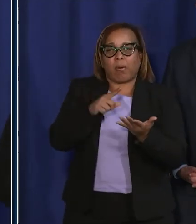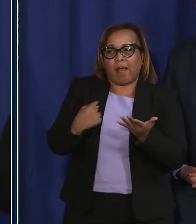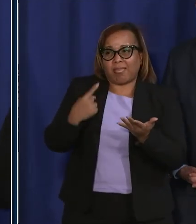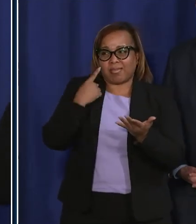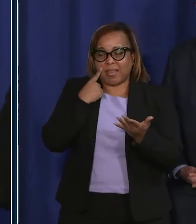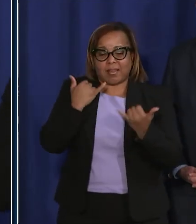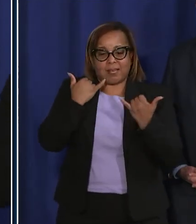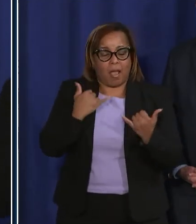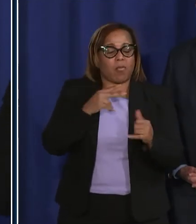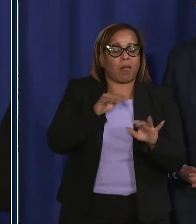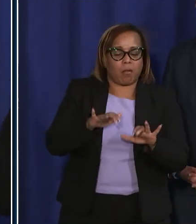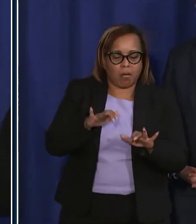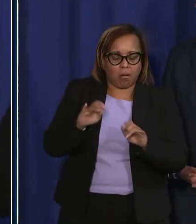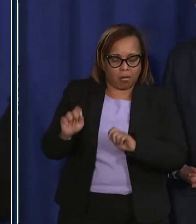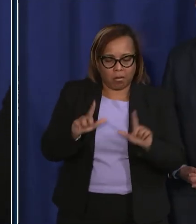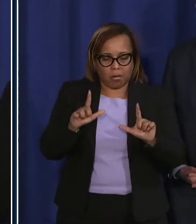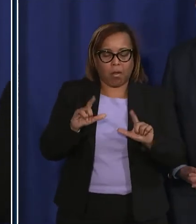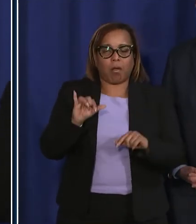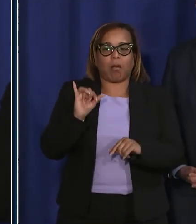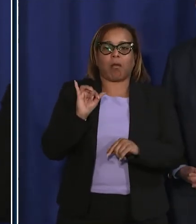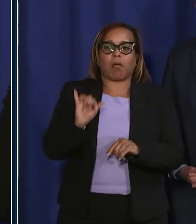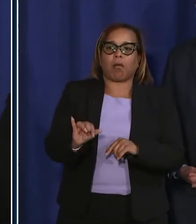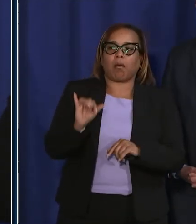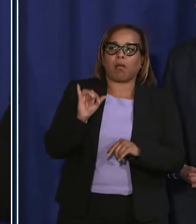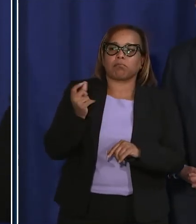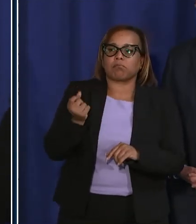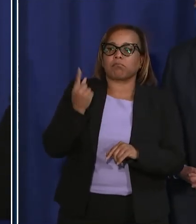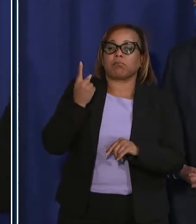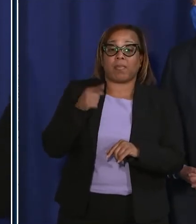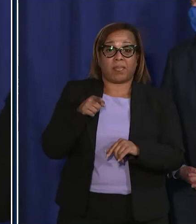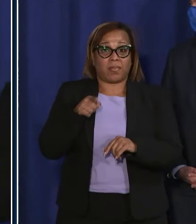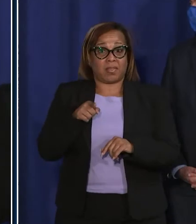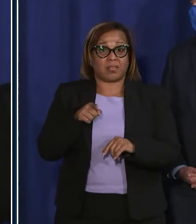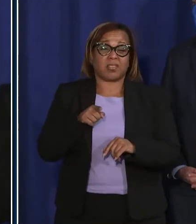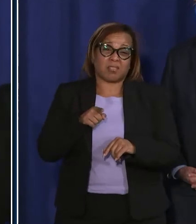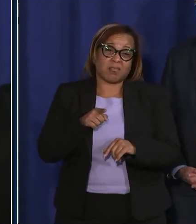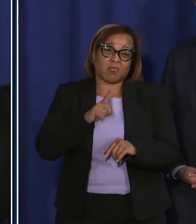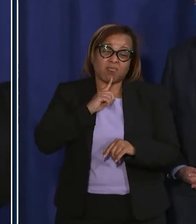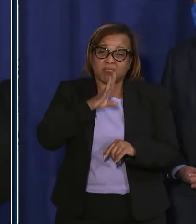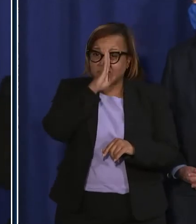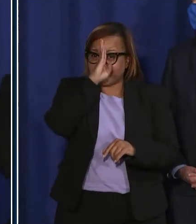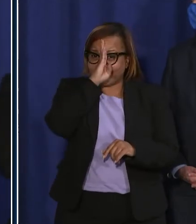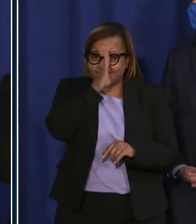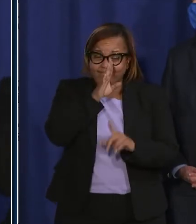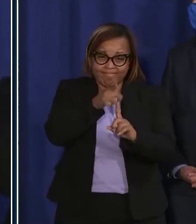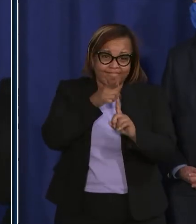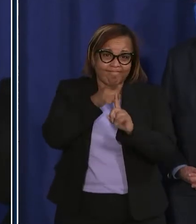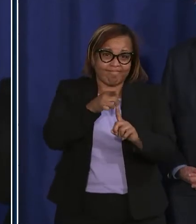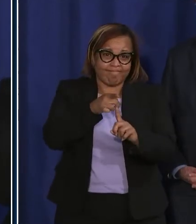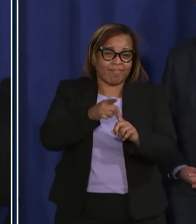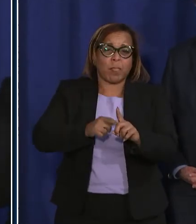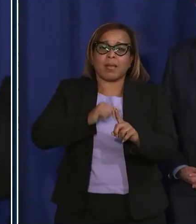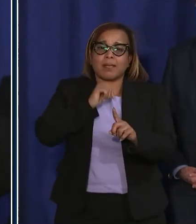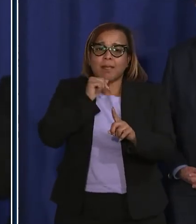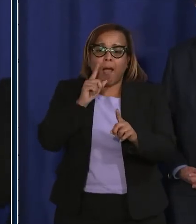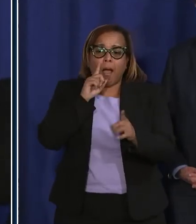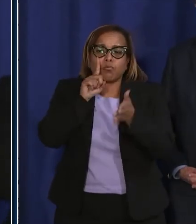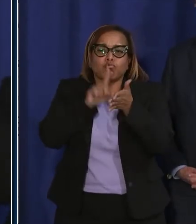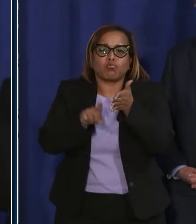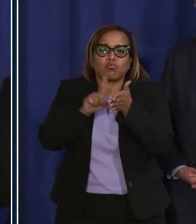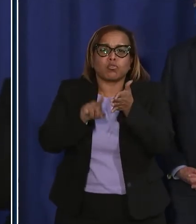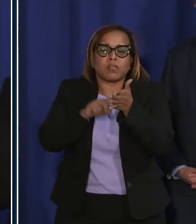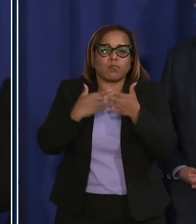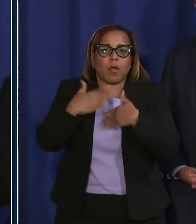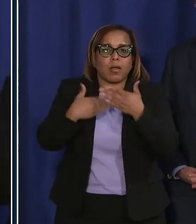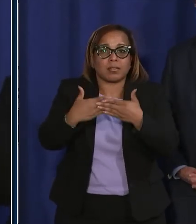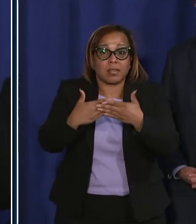an eye-opening moment for many people that this actually is a pretty straightforward, non-intrusive process. Now, where